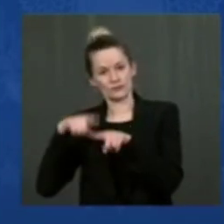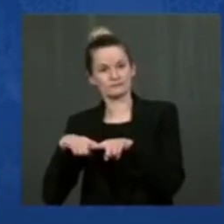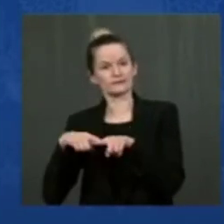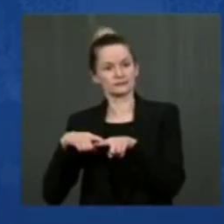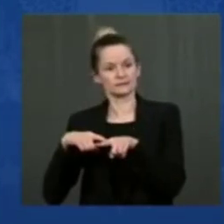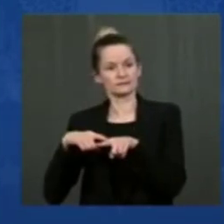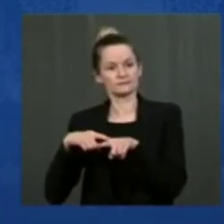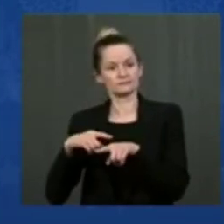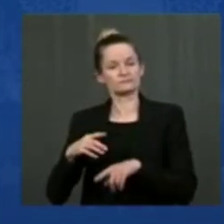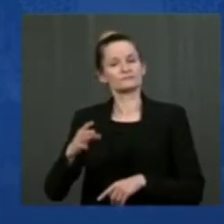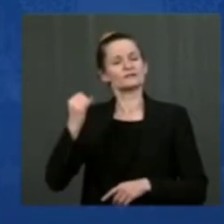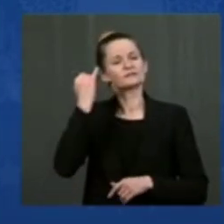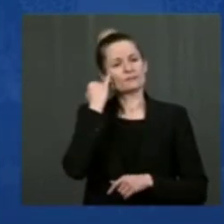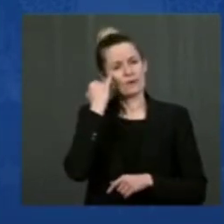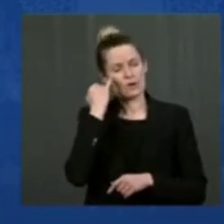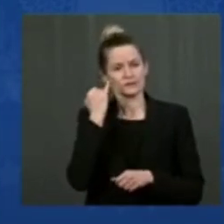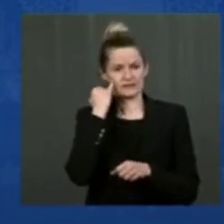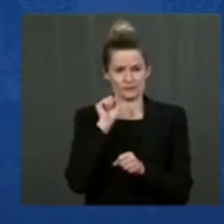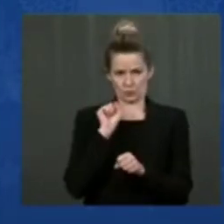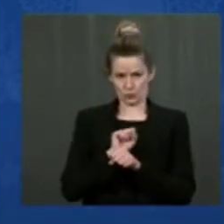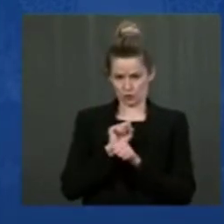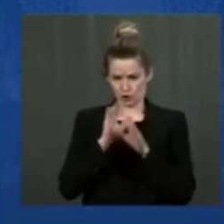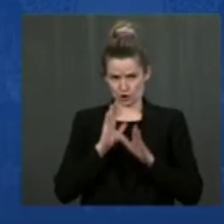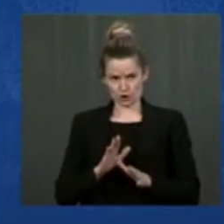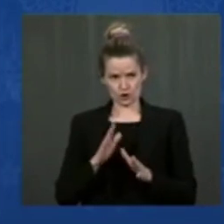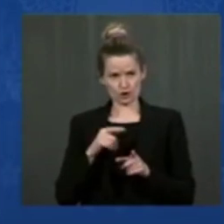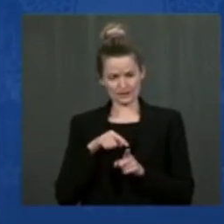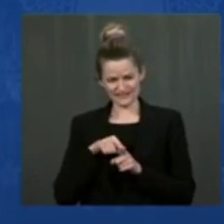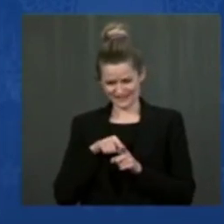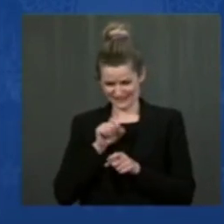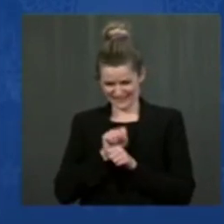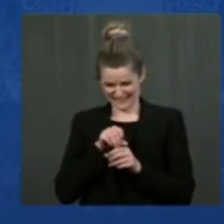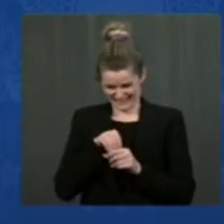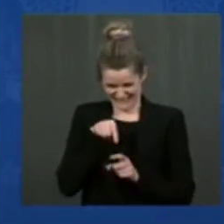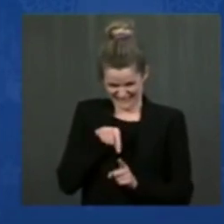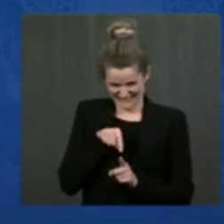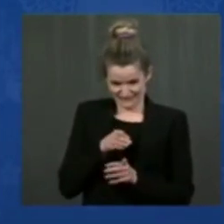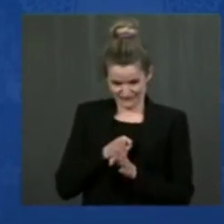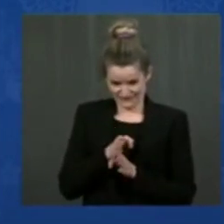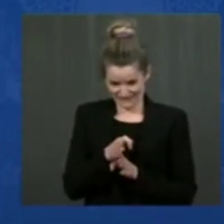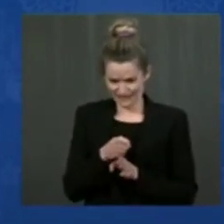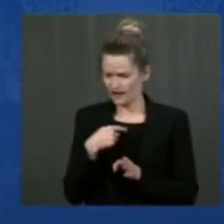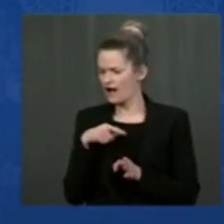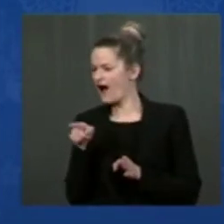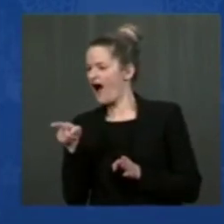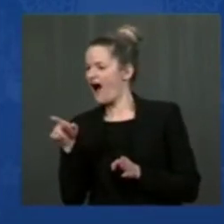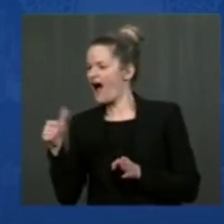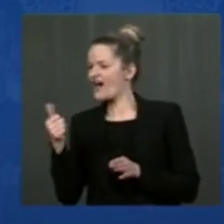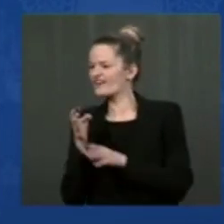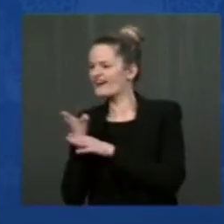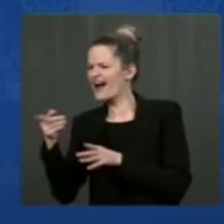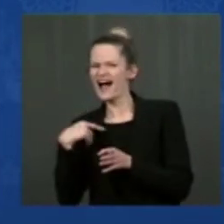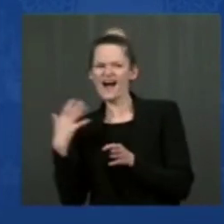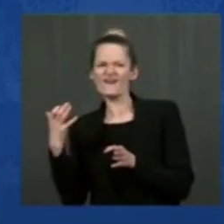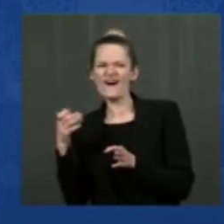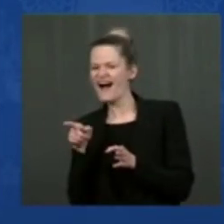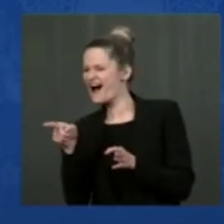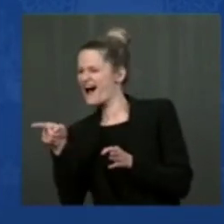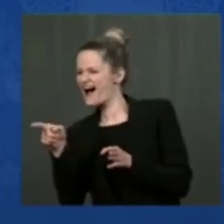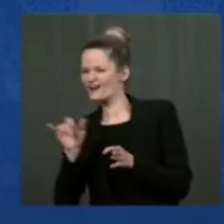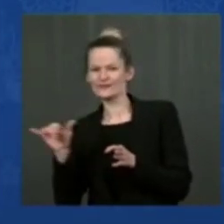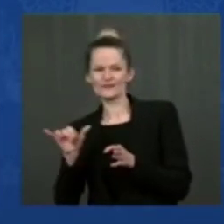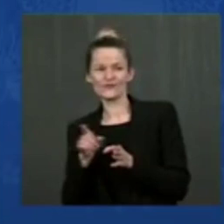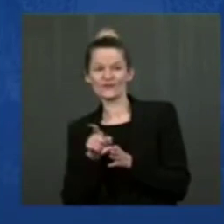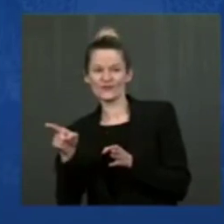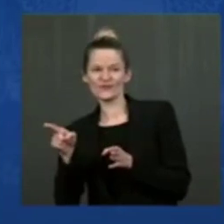no real reason for a company to stop them. It's all about suppressing wages. That's what it was about.